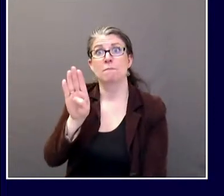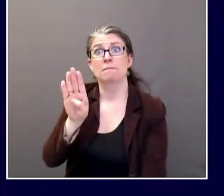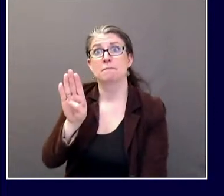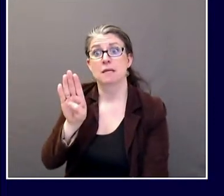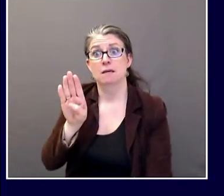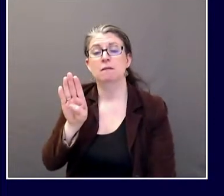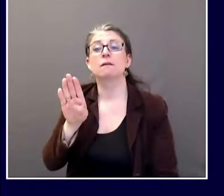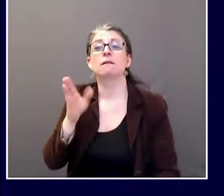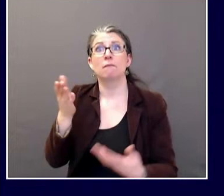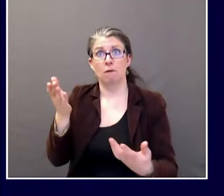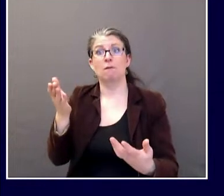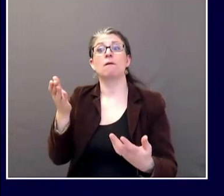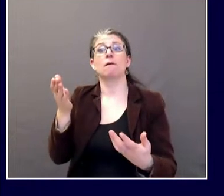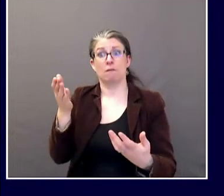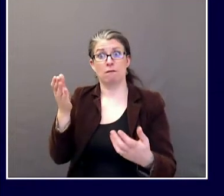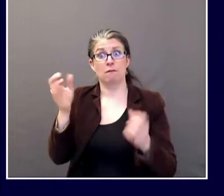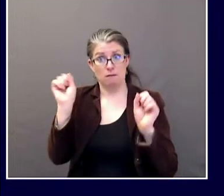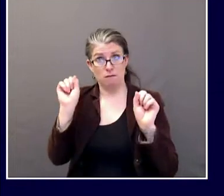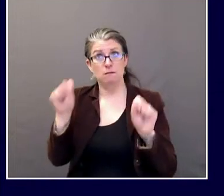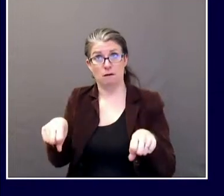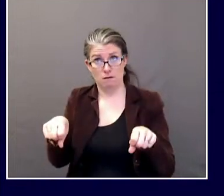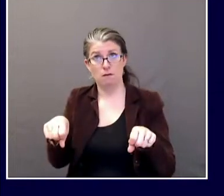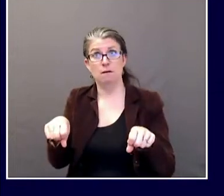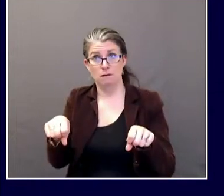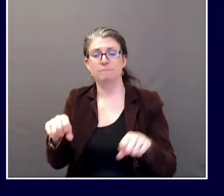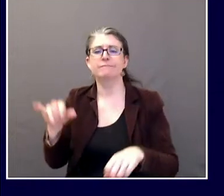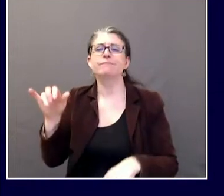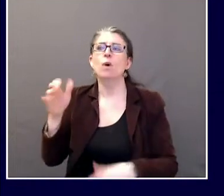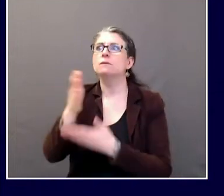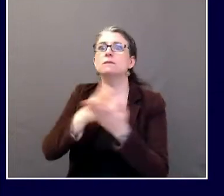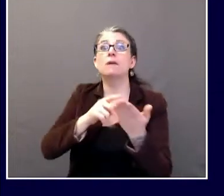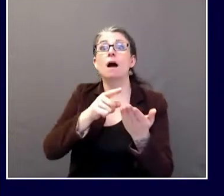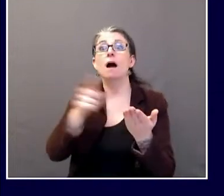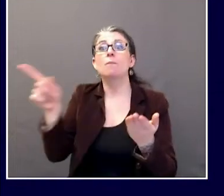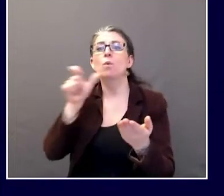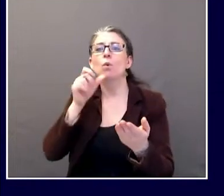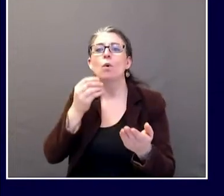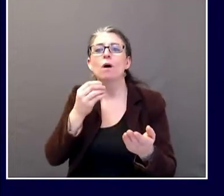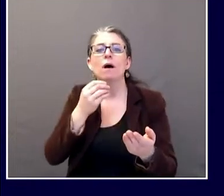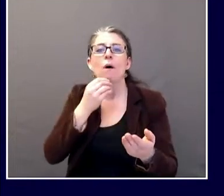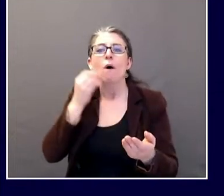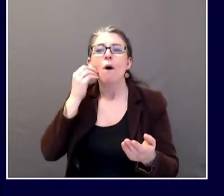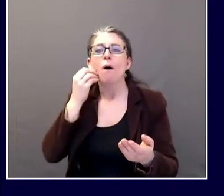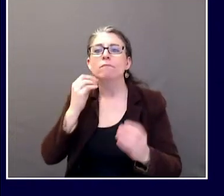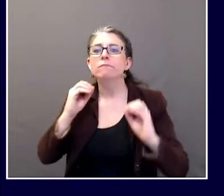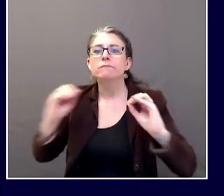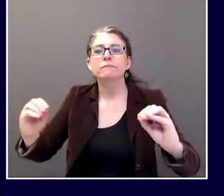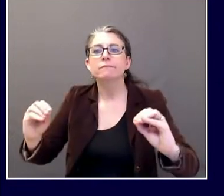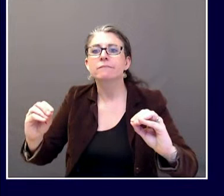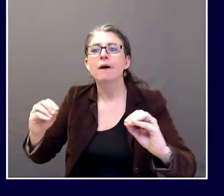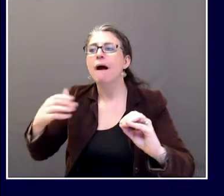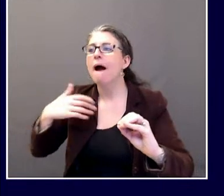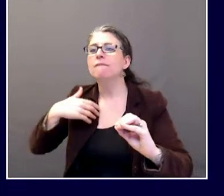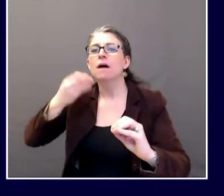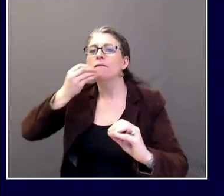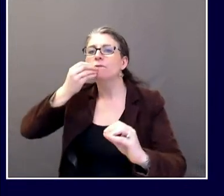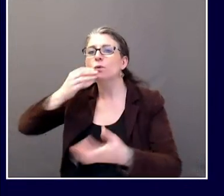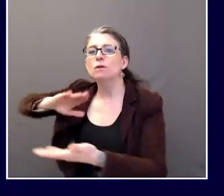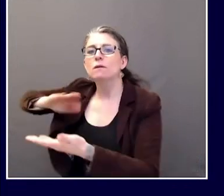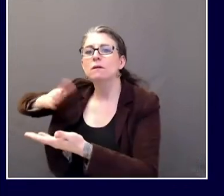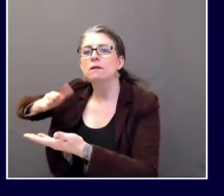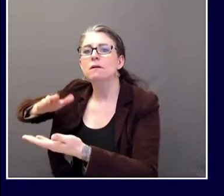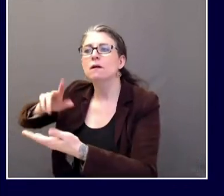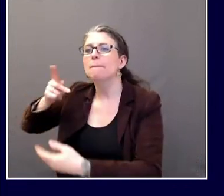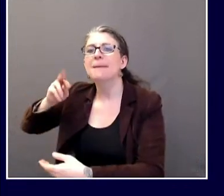worker, given that they're providing aid to people who need it and face lots of people given in a single instance?